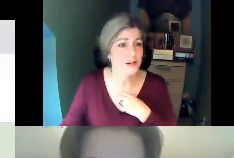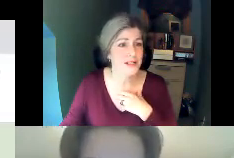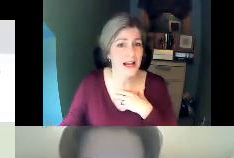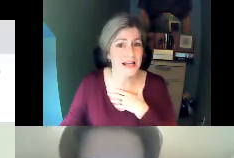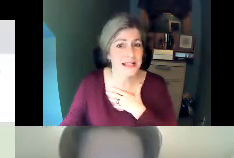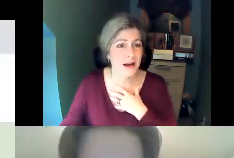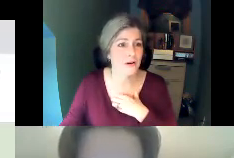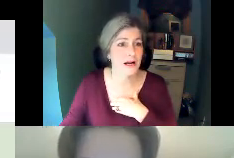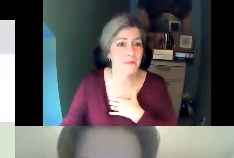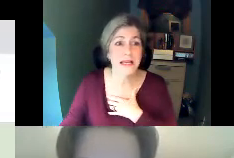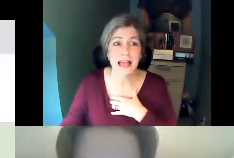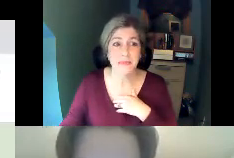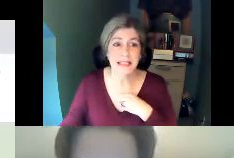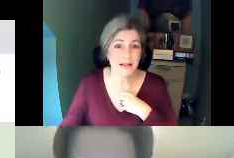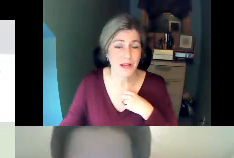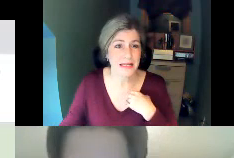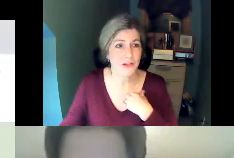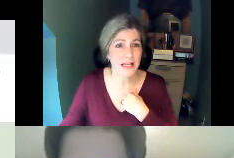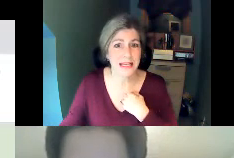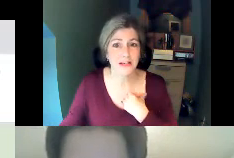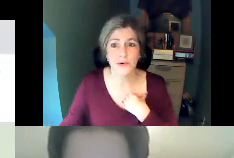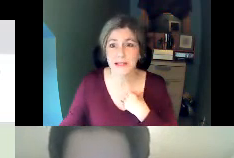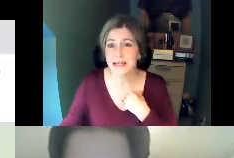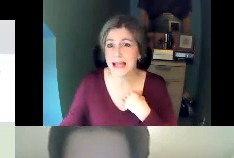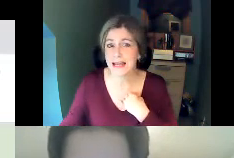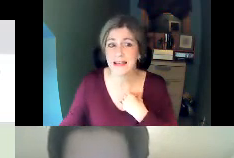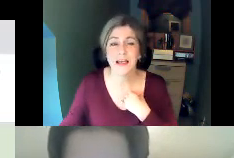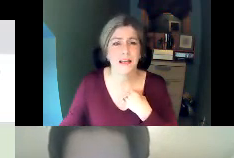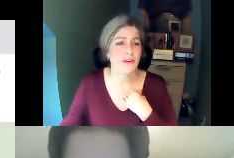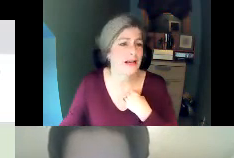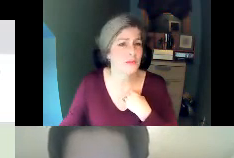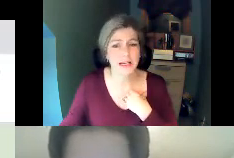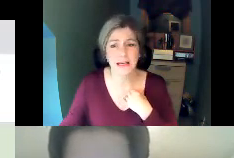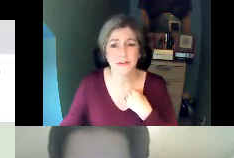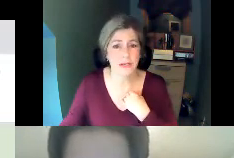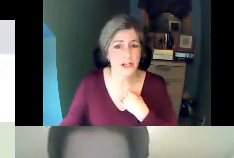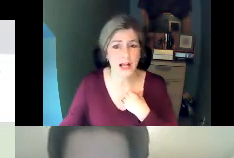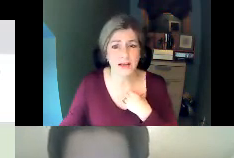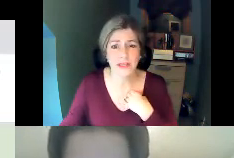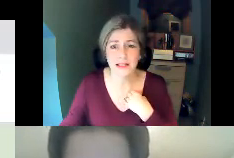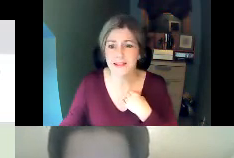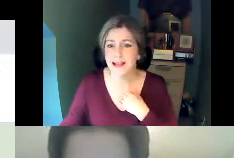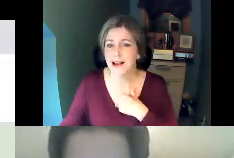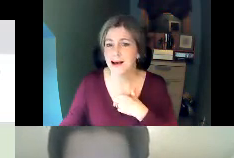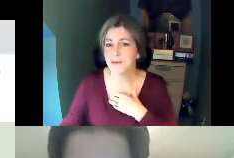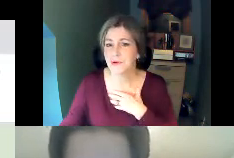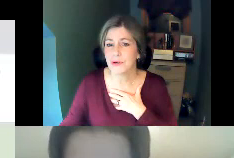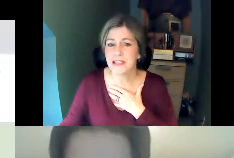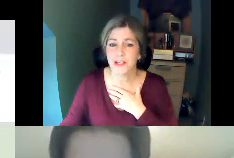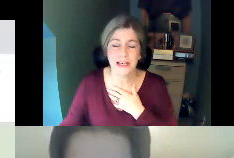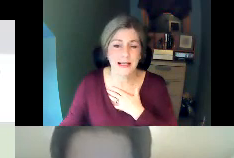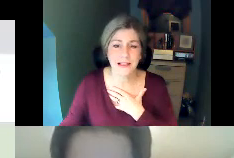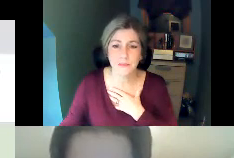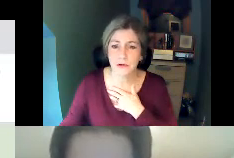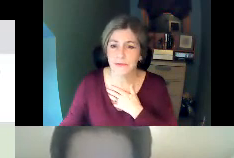that's here tonight, our AB Tech Financial Aid, UNCA, if you guys wanna get a screenshot of this.